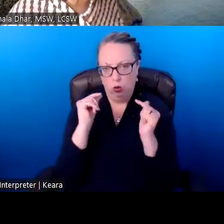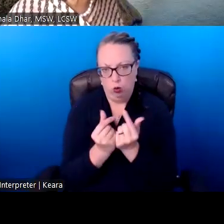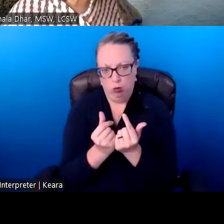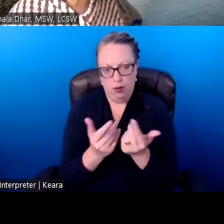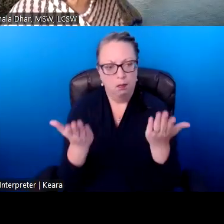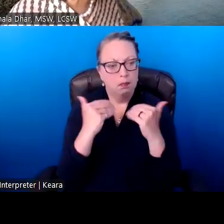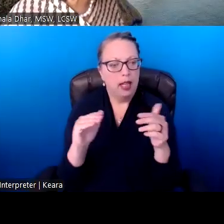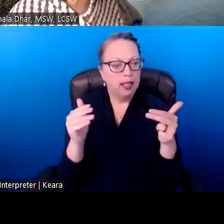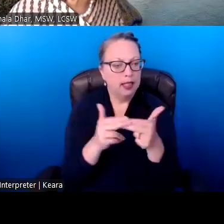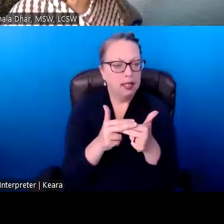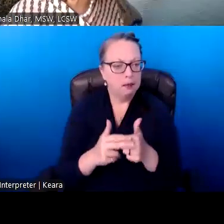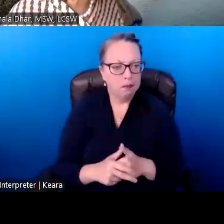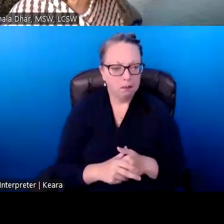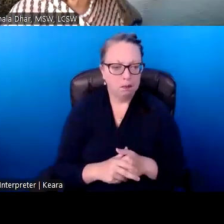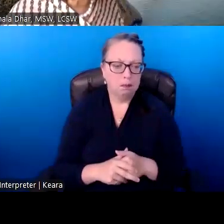slide.